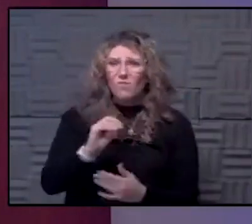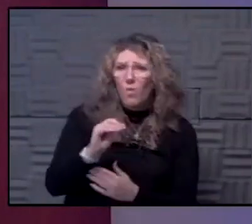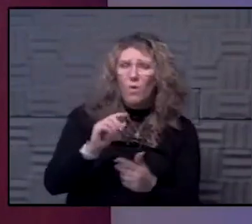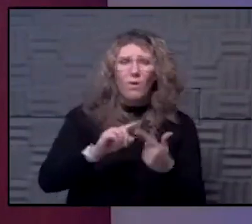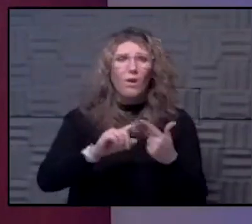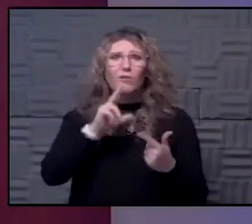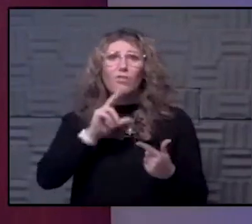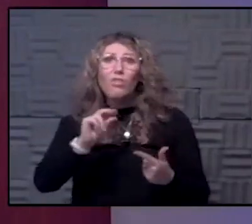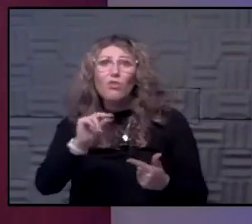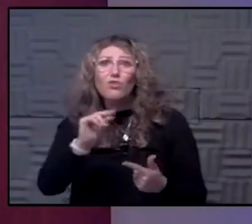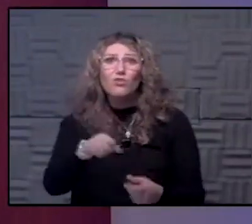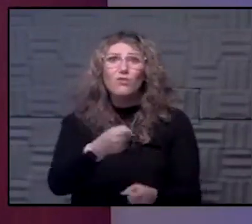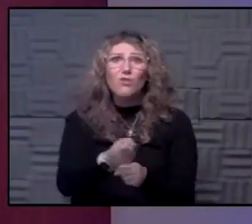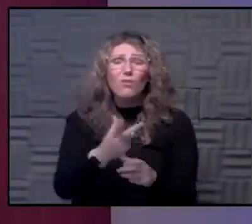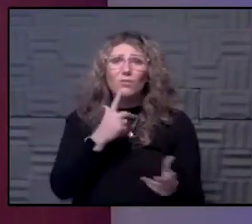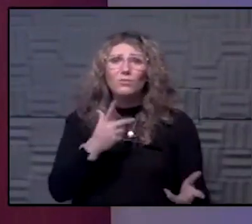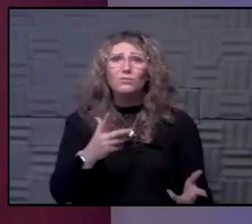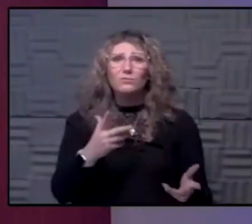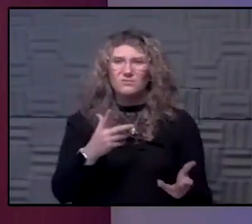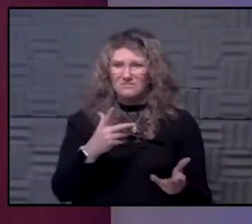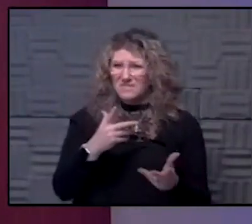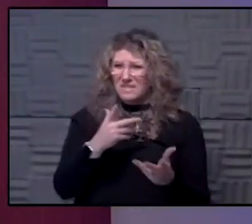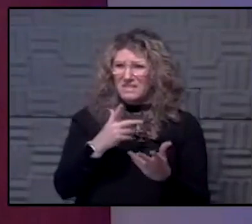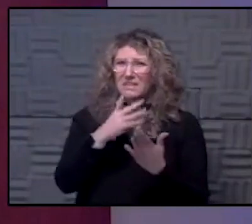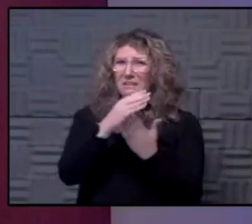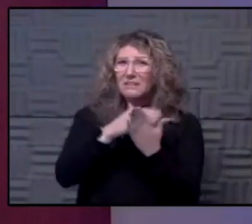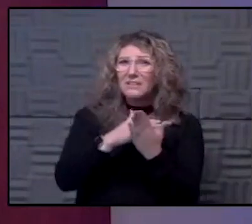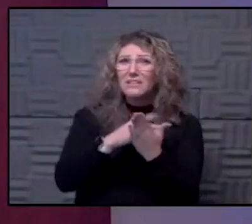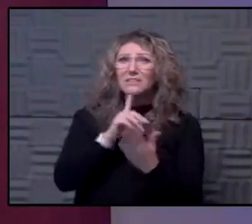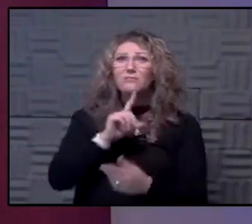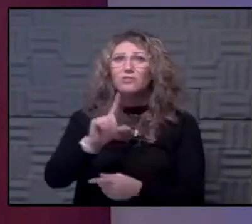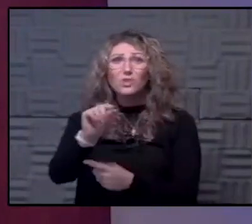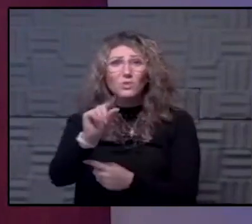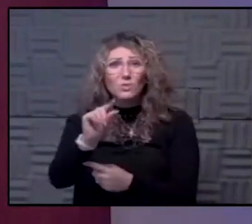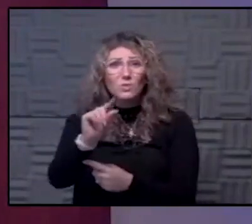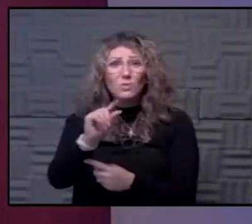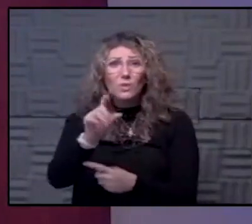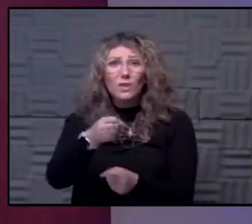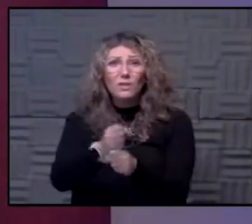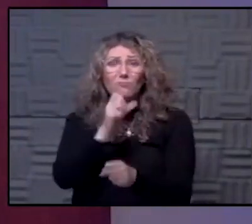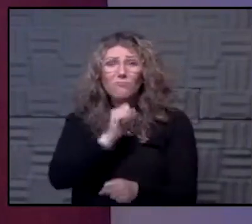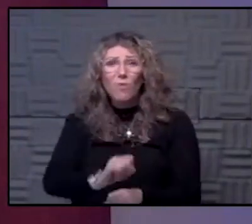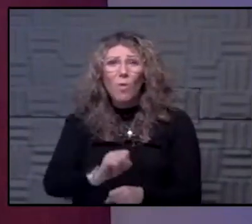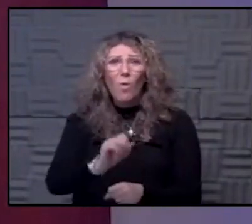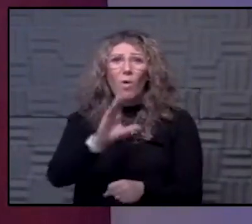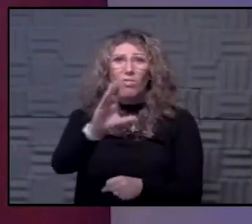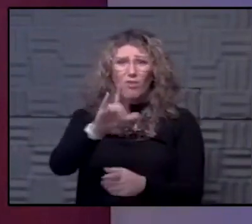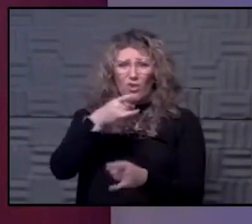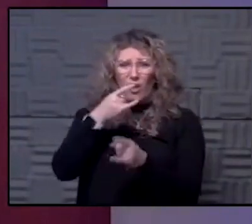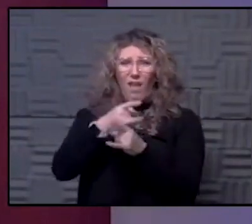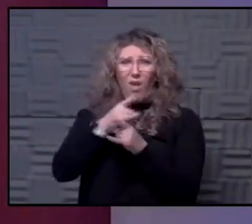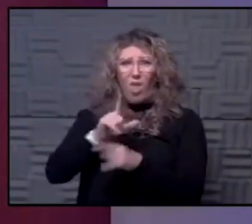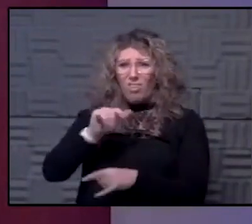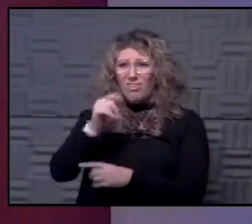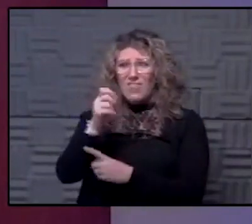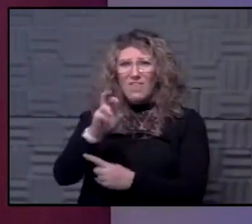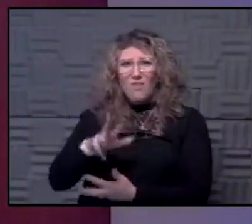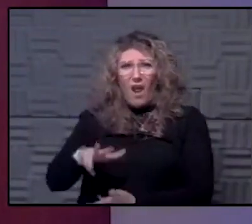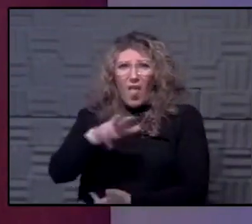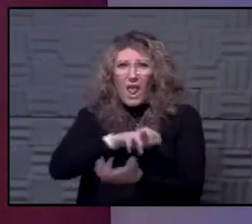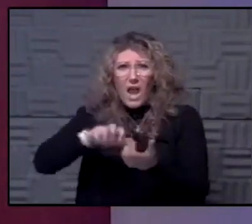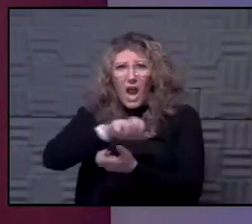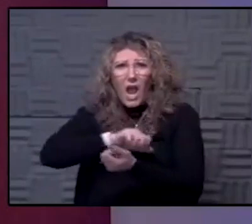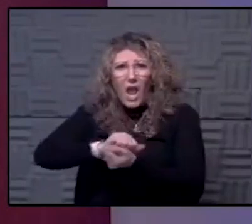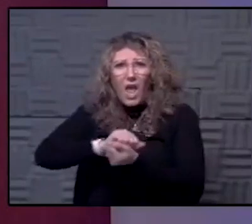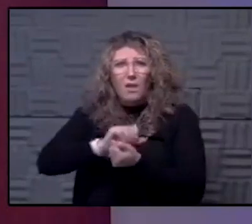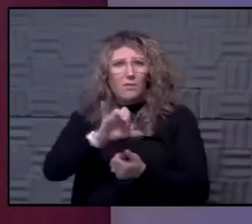40-year-olds, 30-year-olds, and I think we are about ready to list a 20-year-old patient who has alcohol cirrhosis. Ouch, that's like really young.